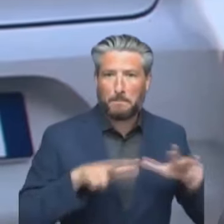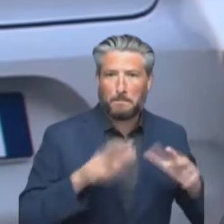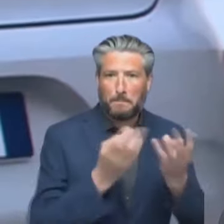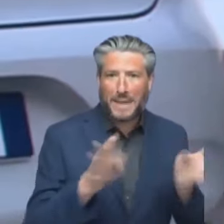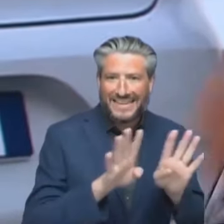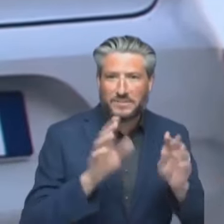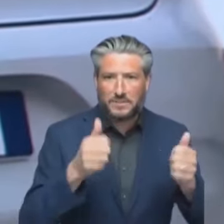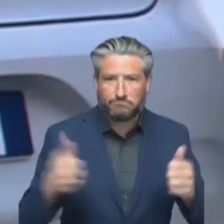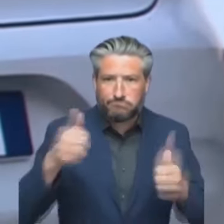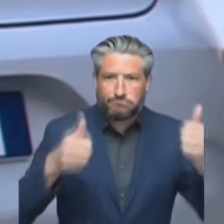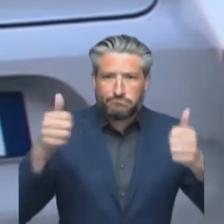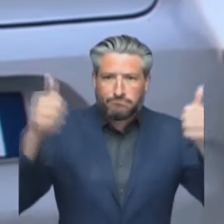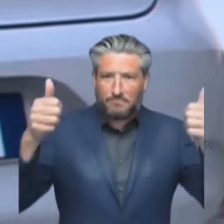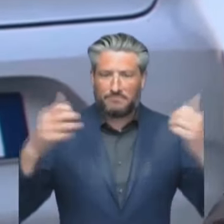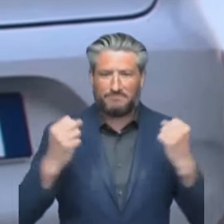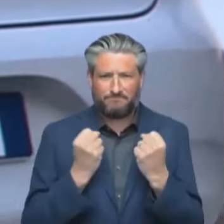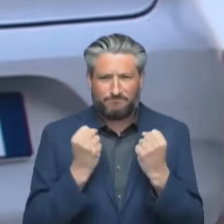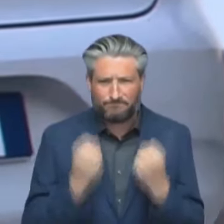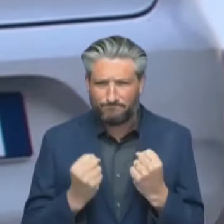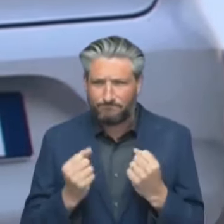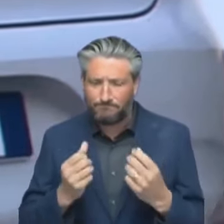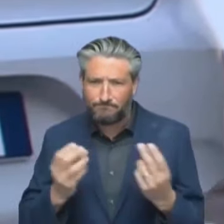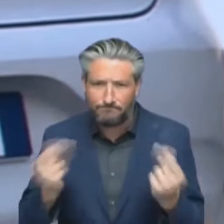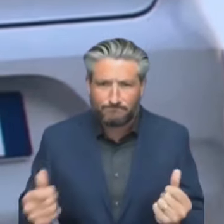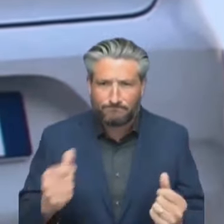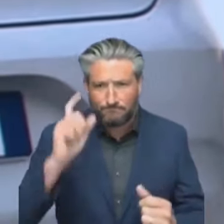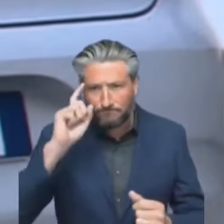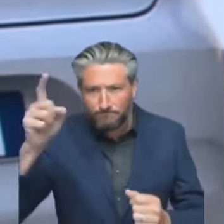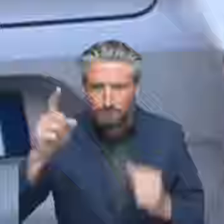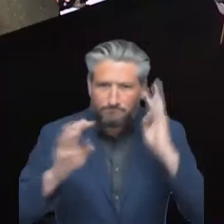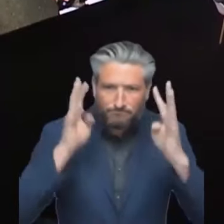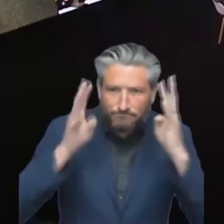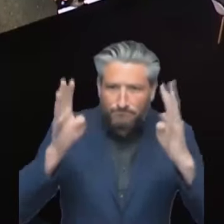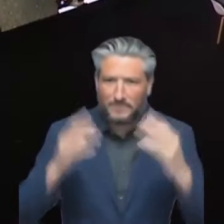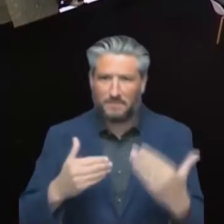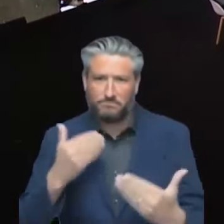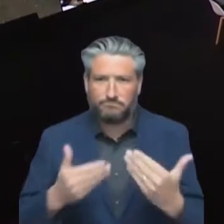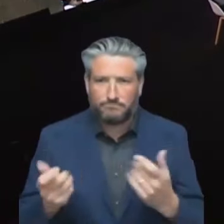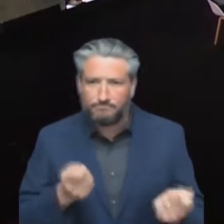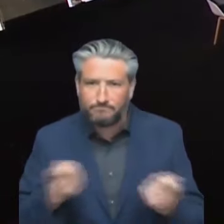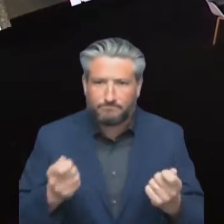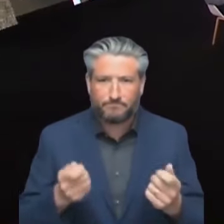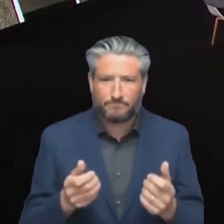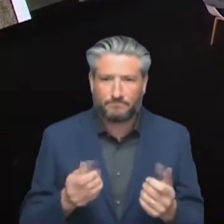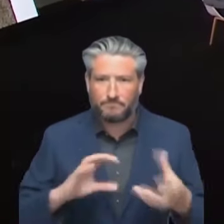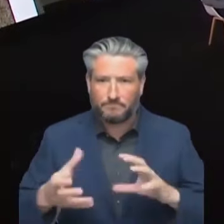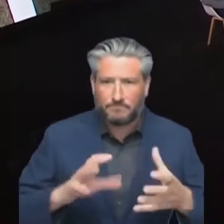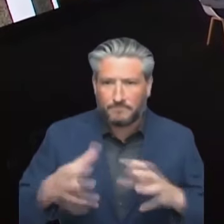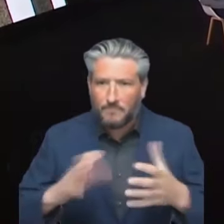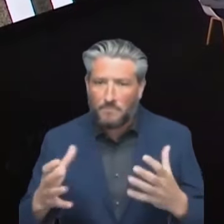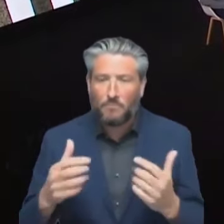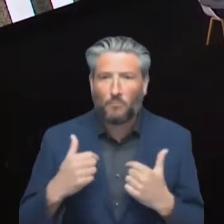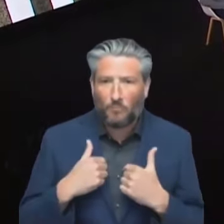effectiveness. It's made us more agile, and not just commercially either. It has helped us to much better weather headwinds, such